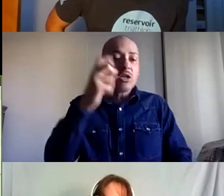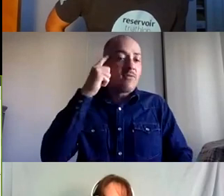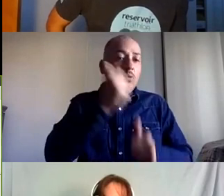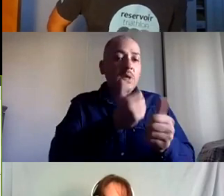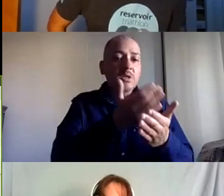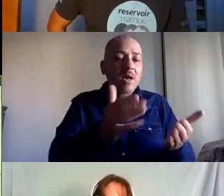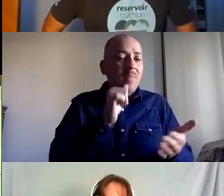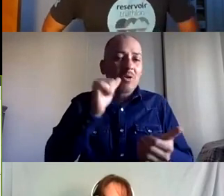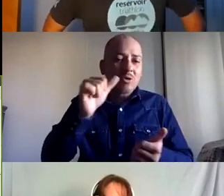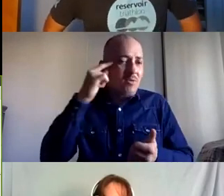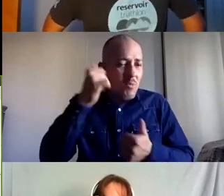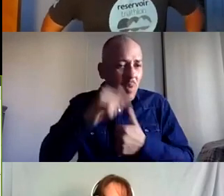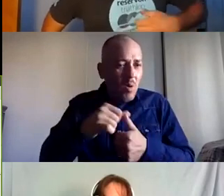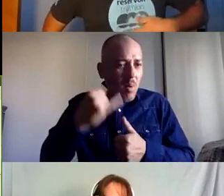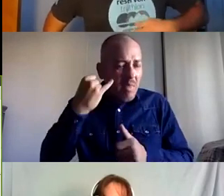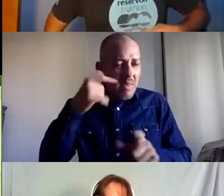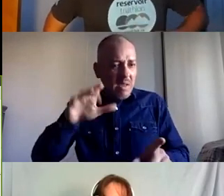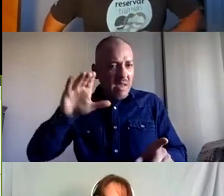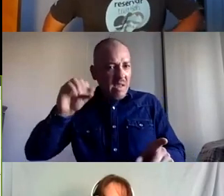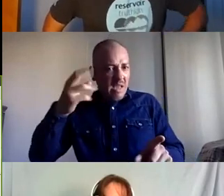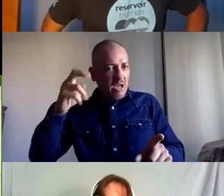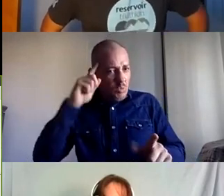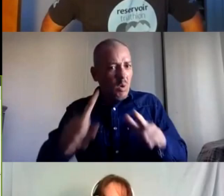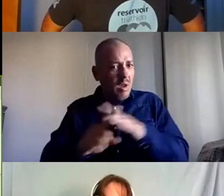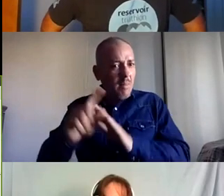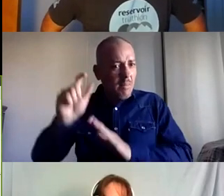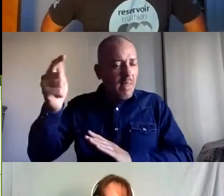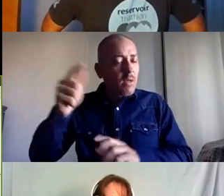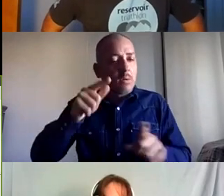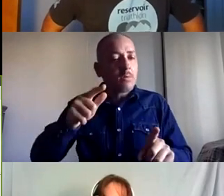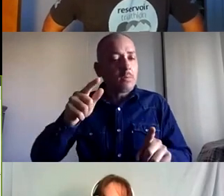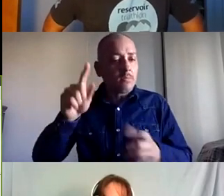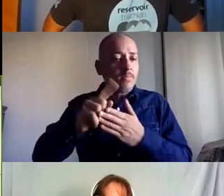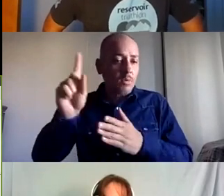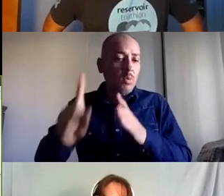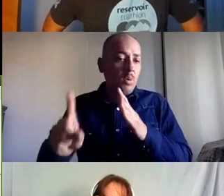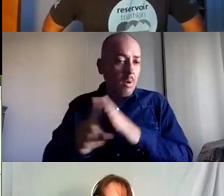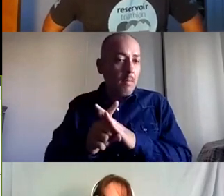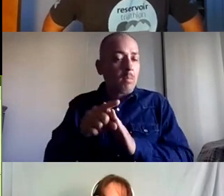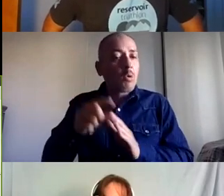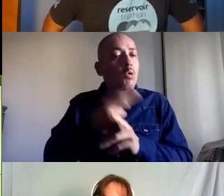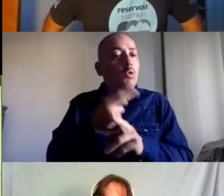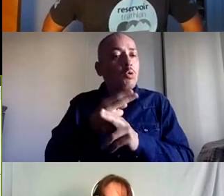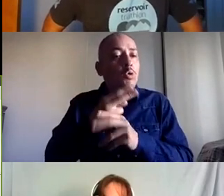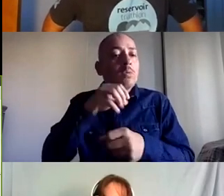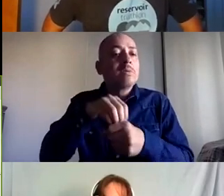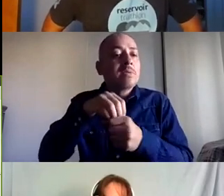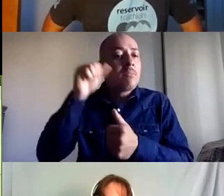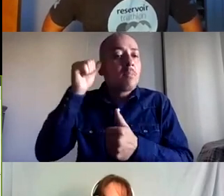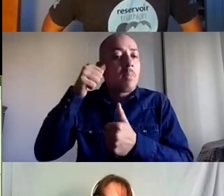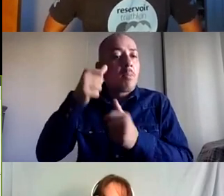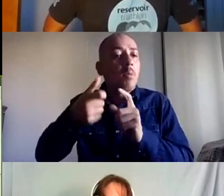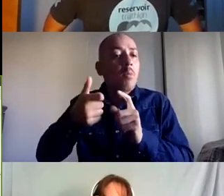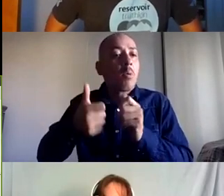sure if you remember, but I said that cache would come up later. This is where it comes up. It's used to save memory of RMS